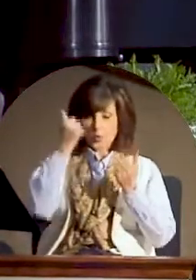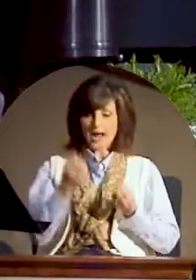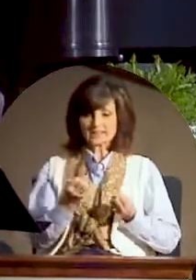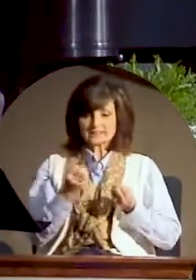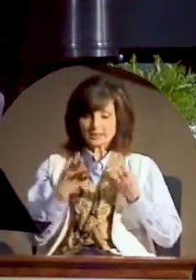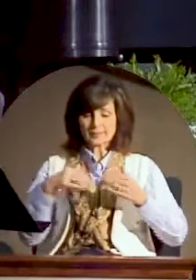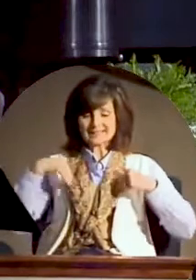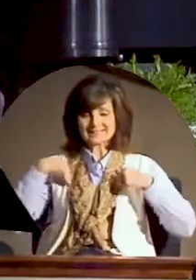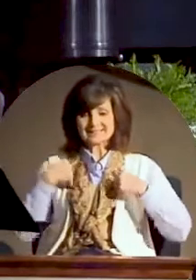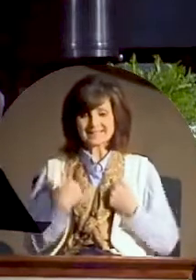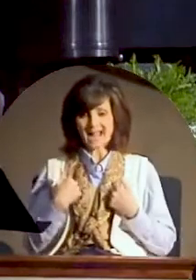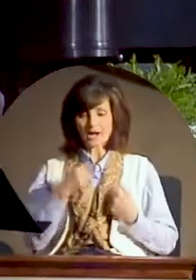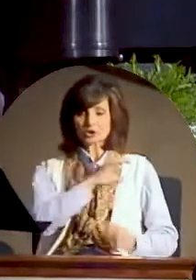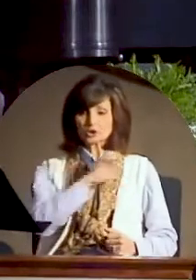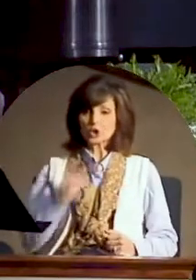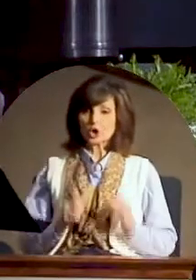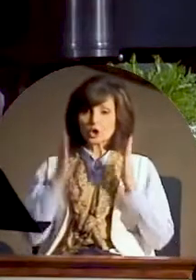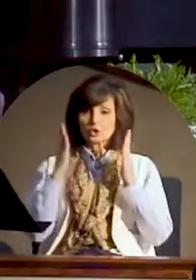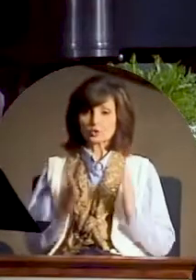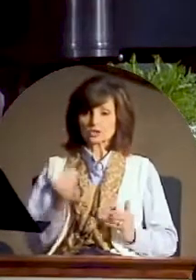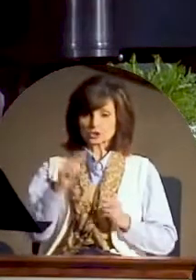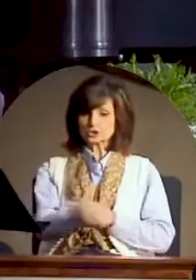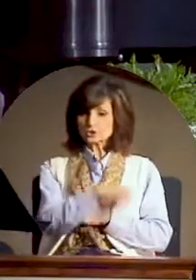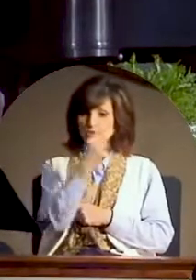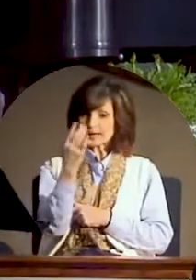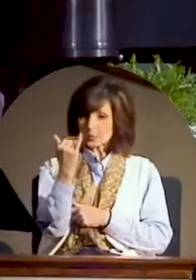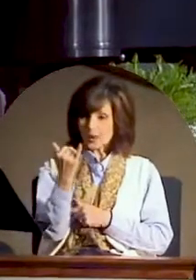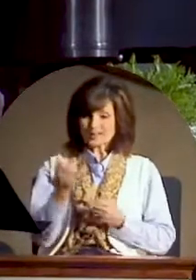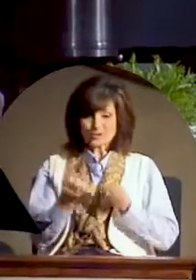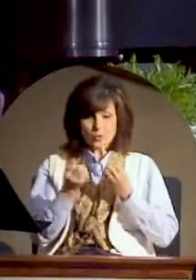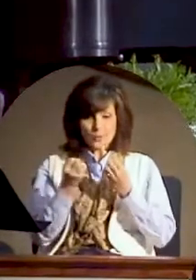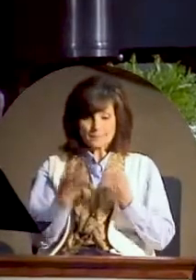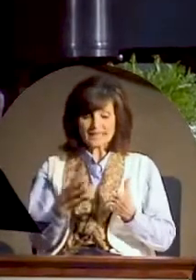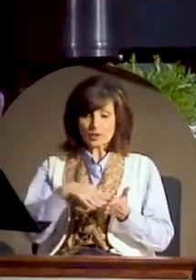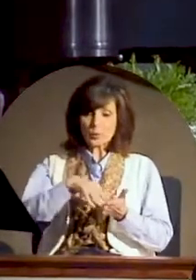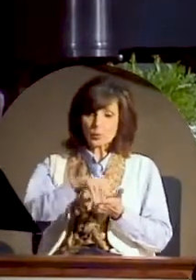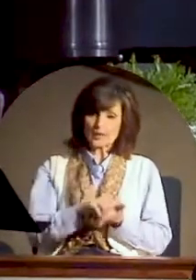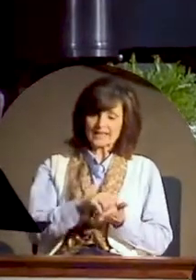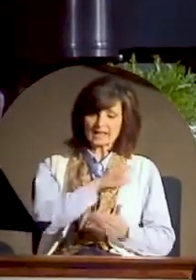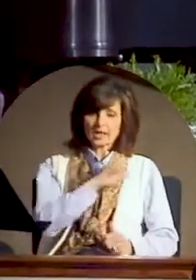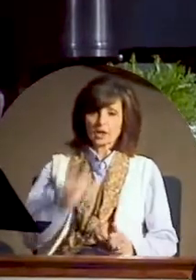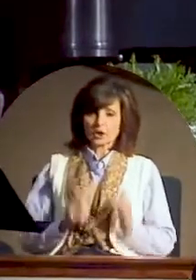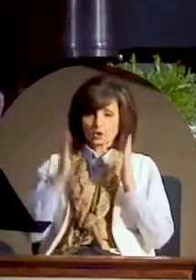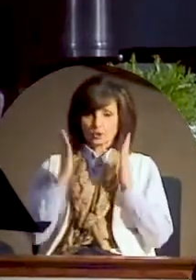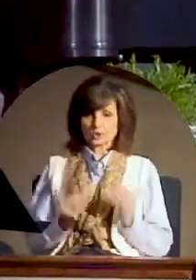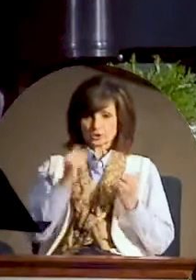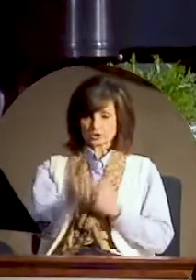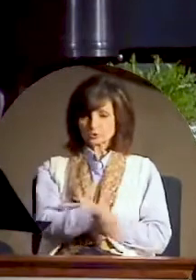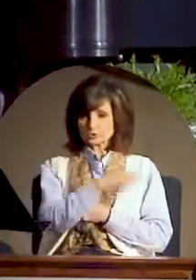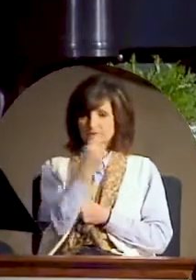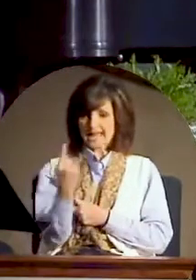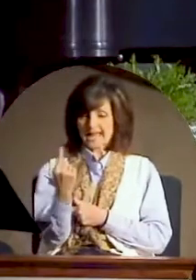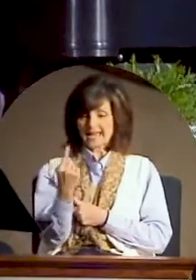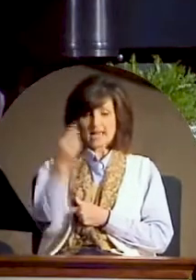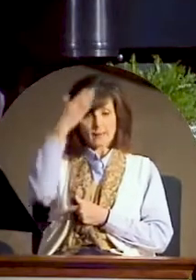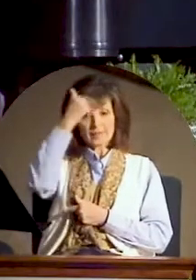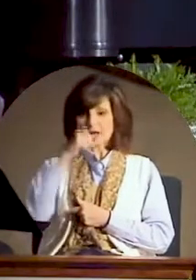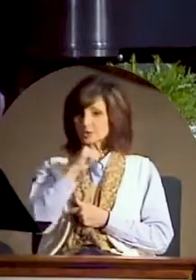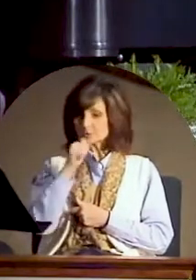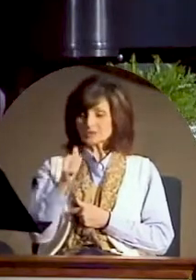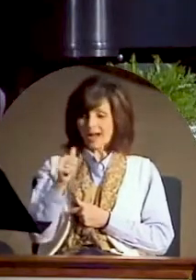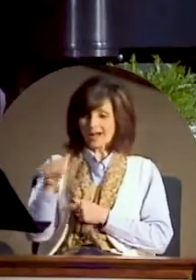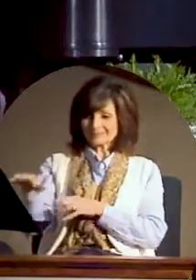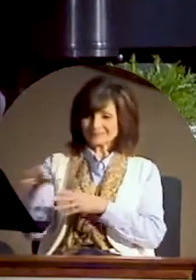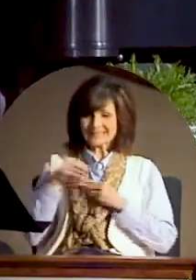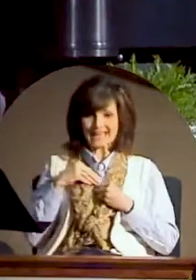many tired Christians in our day, and the reason that there are so many weak Christians in our day, is simply because we're not taking